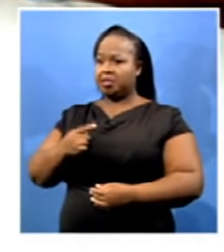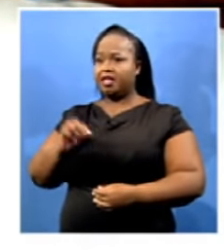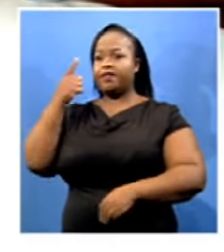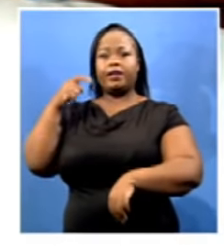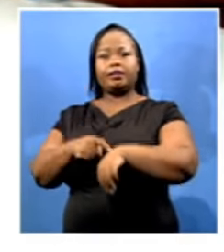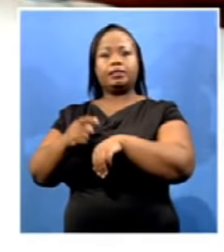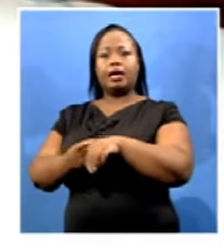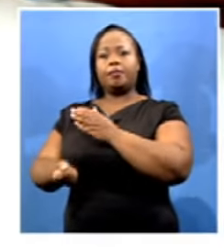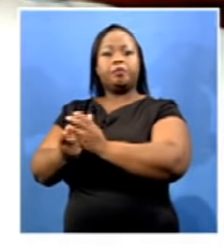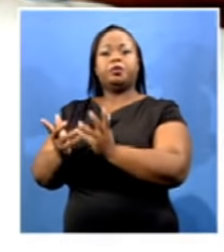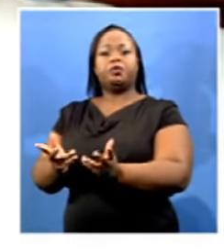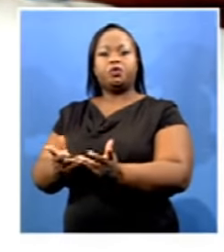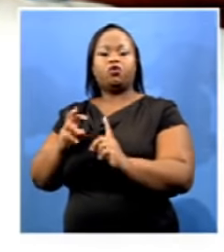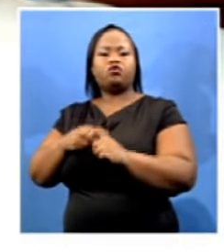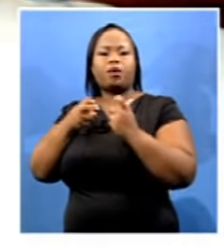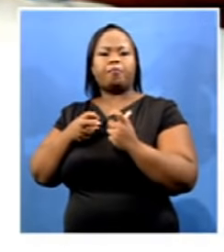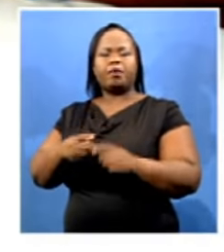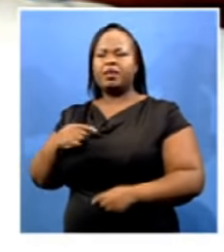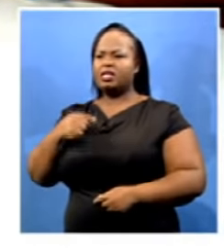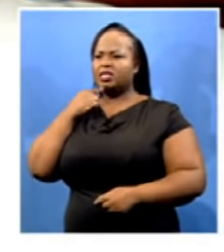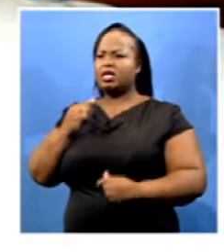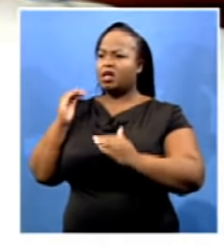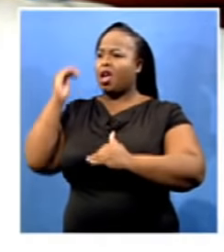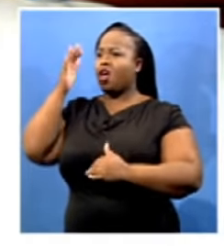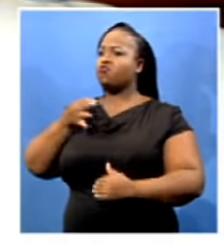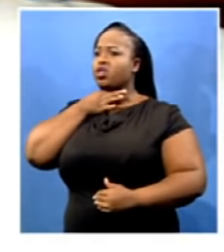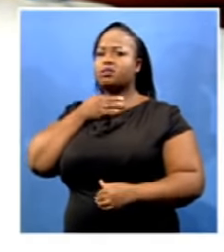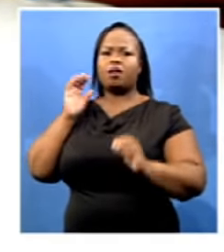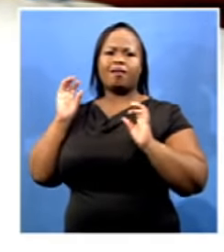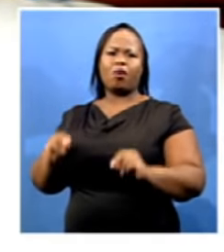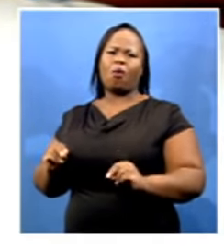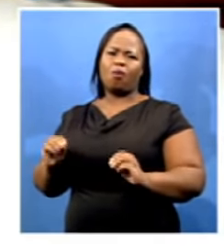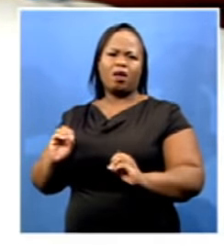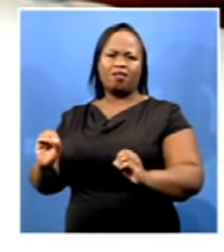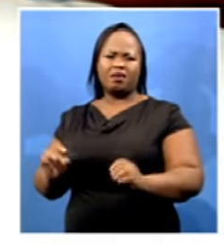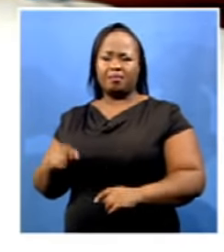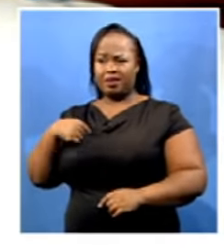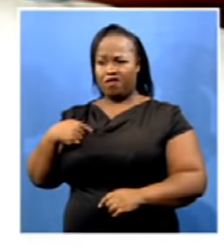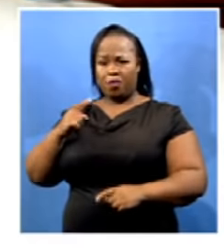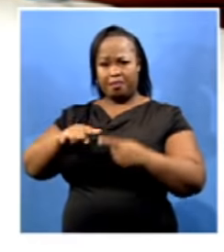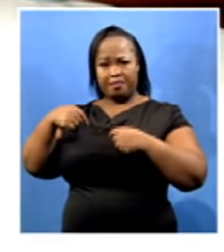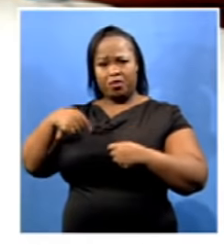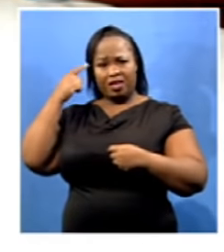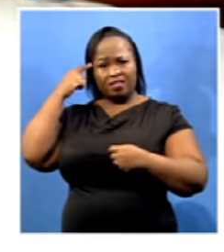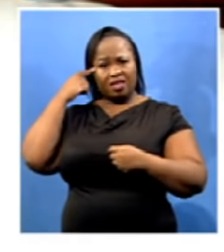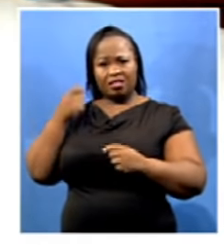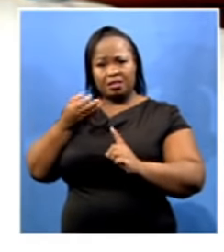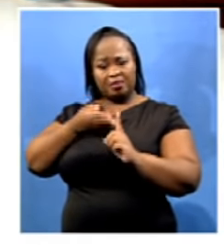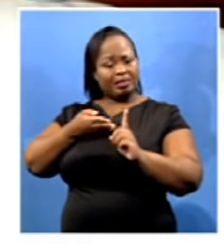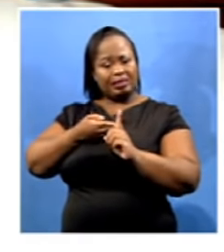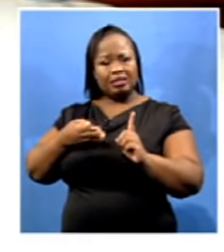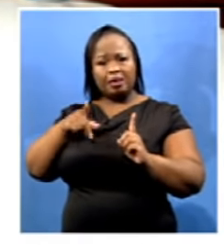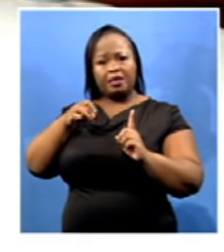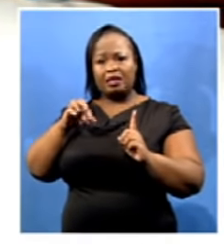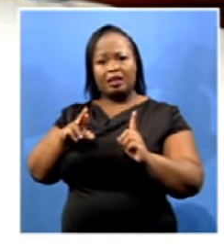in. And he's not a high risk. Mm-hmm. As far as I'm concerned, paedophiles cannot be rehabilitated.